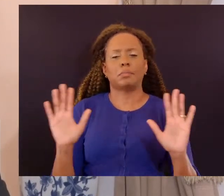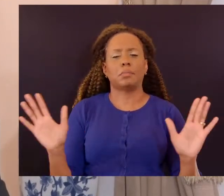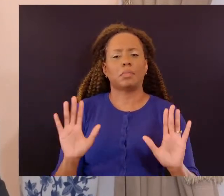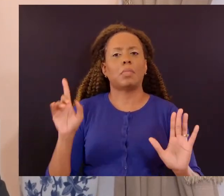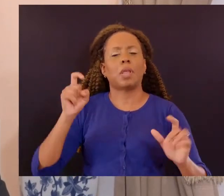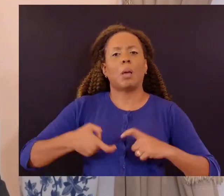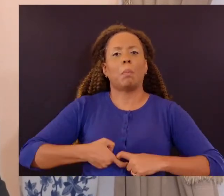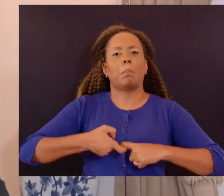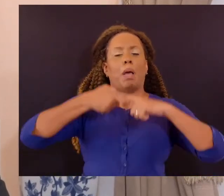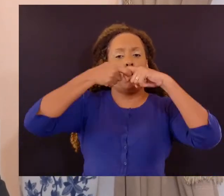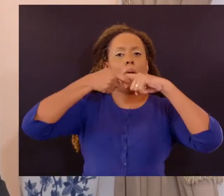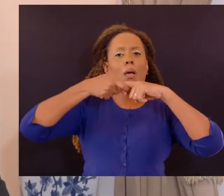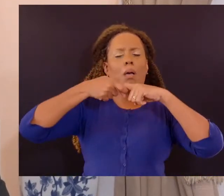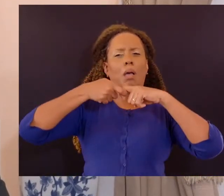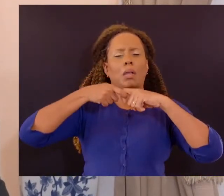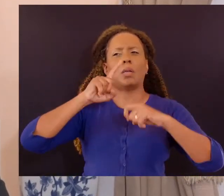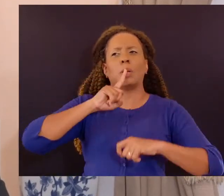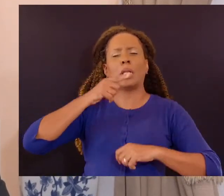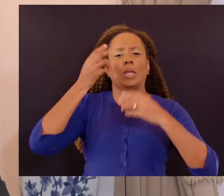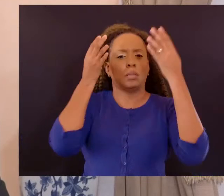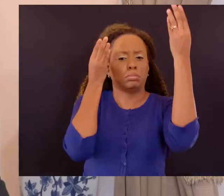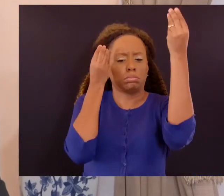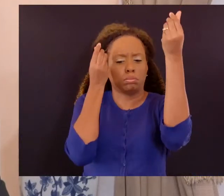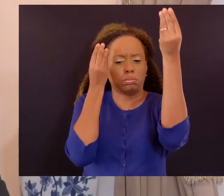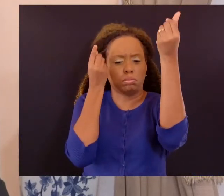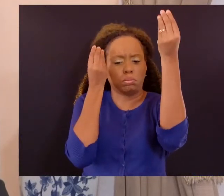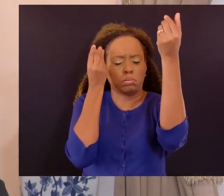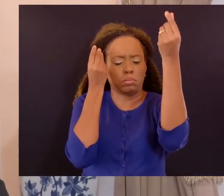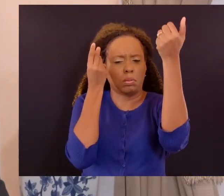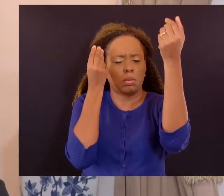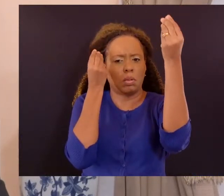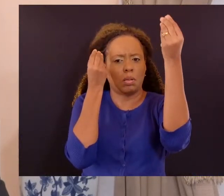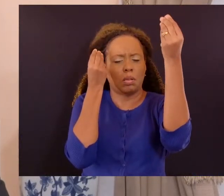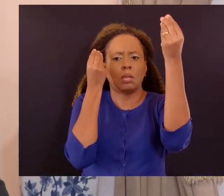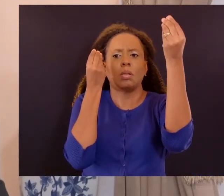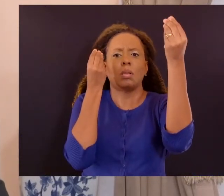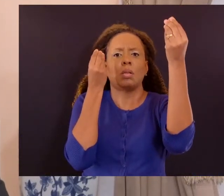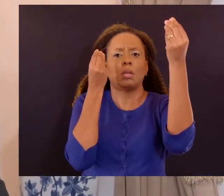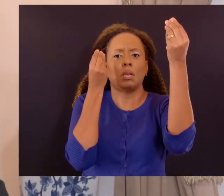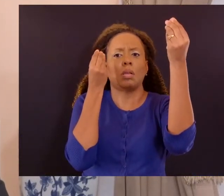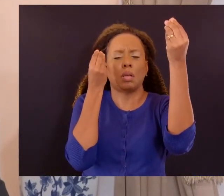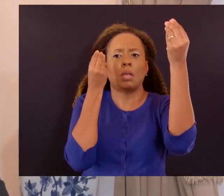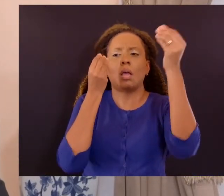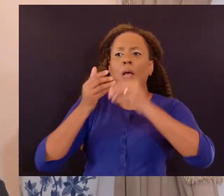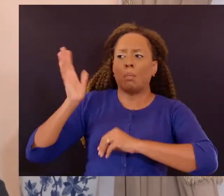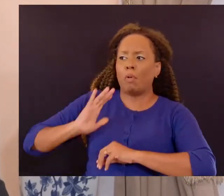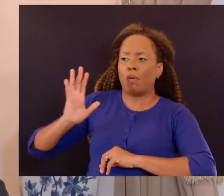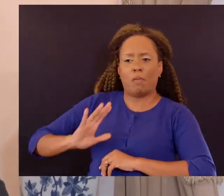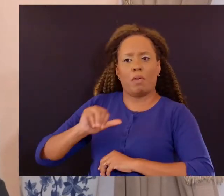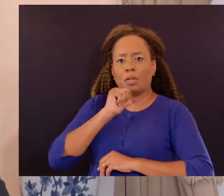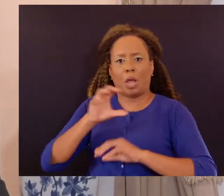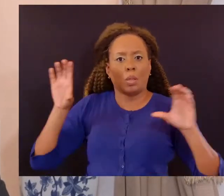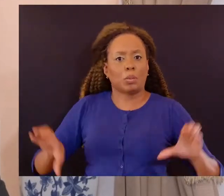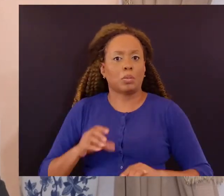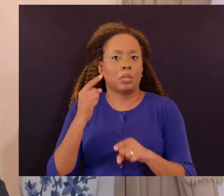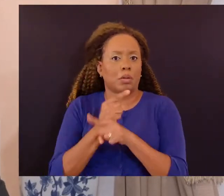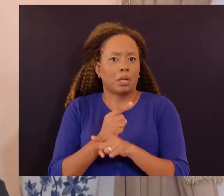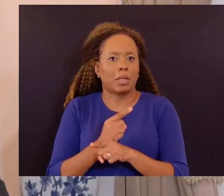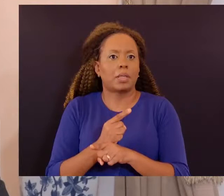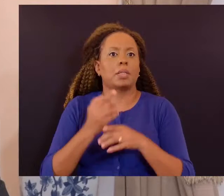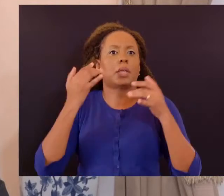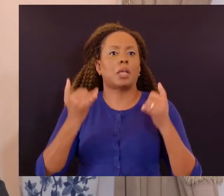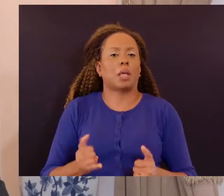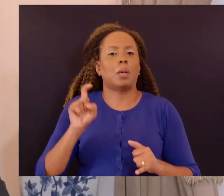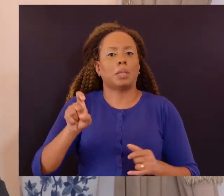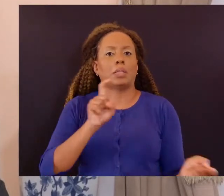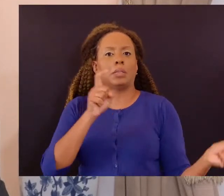stock of where we are. And if we haven't been doing the right things in the past, the time has now come for us to make good on what we